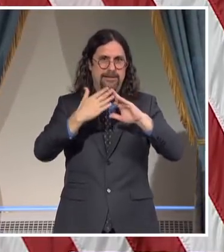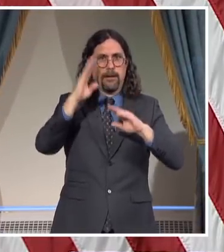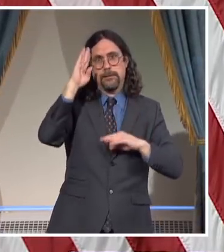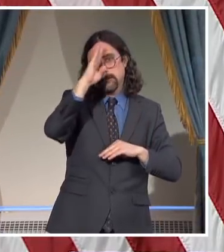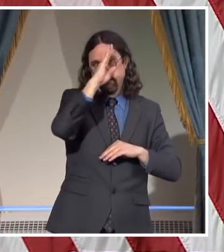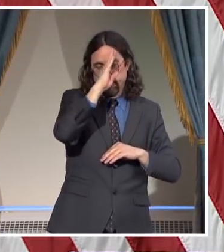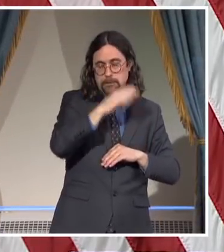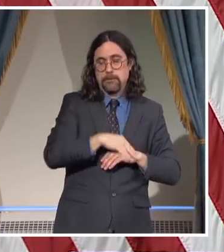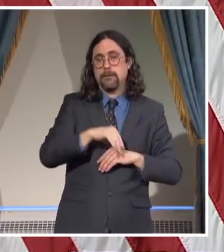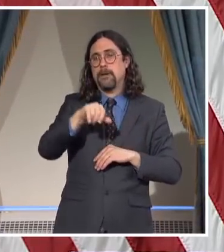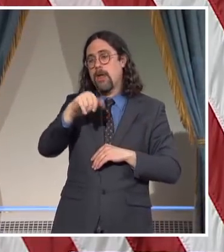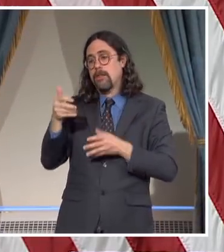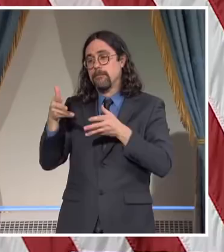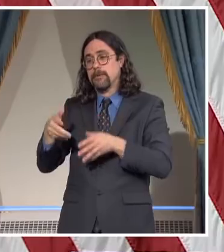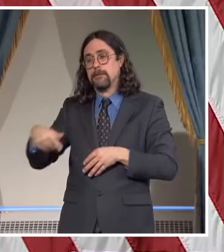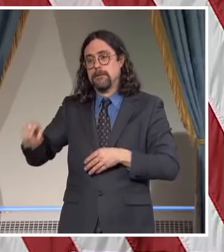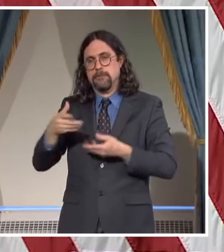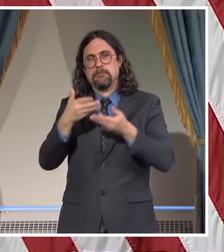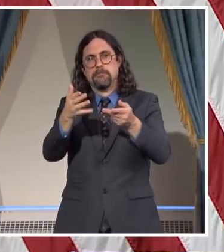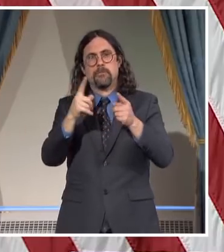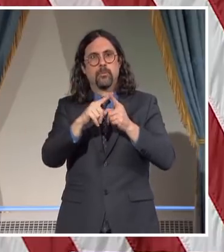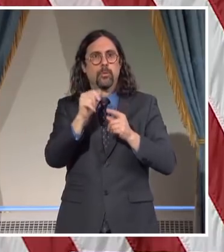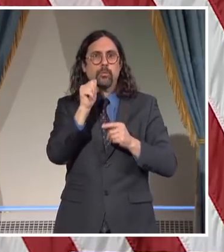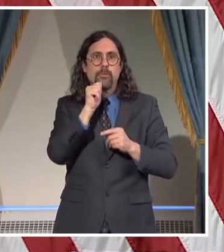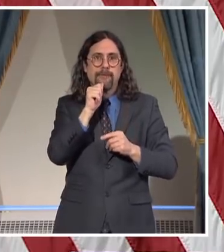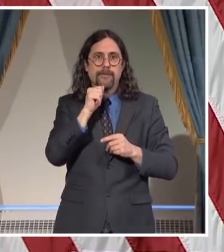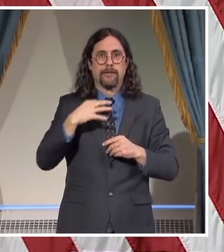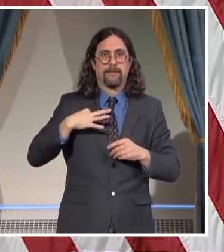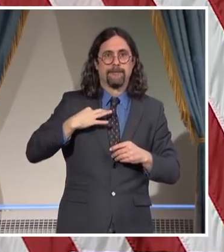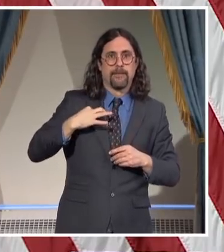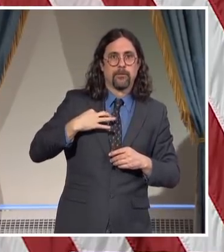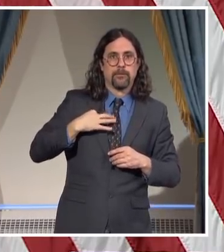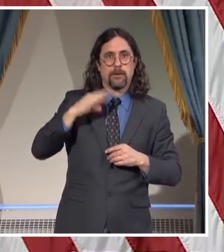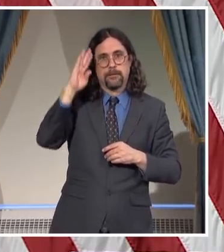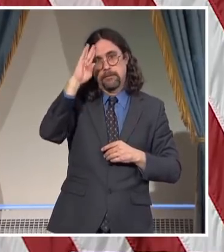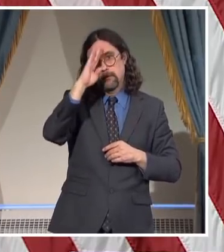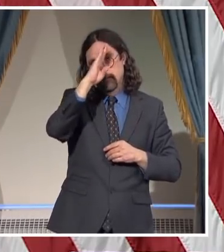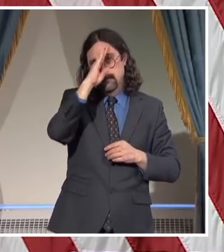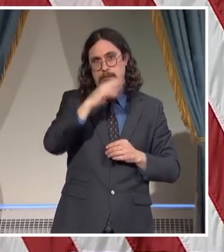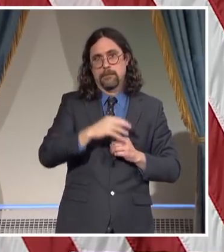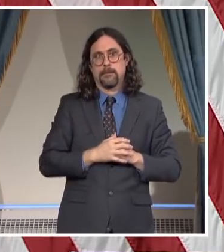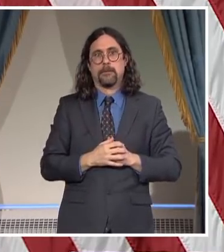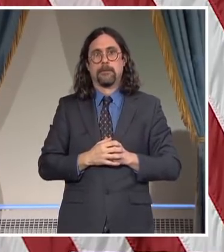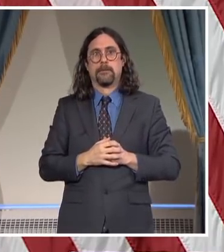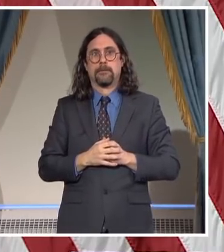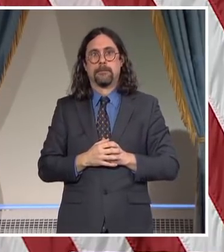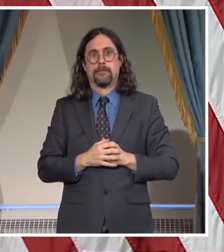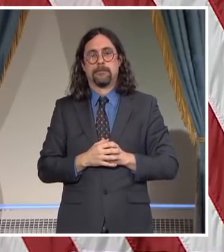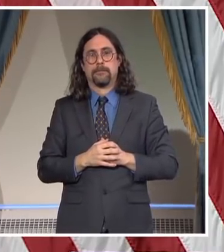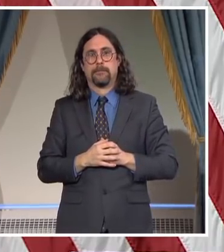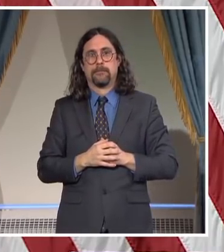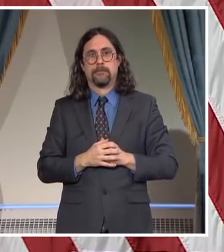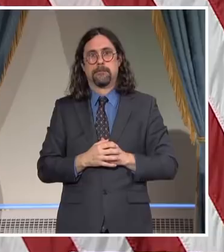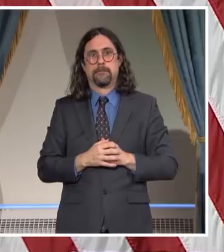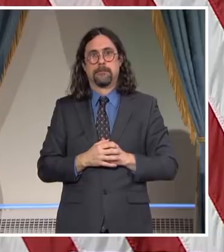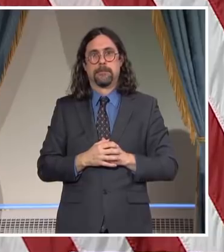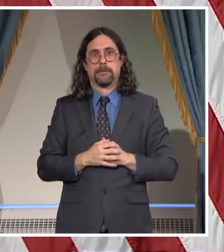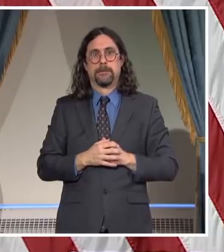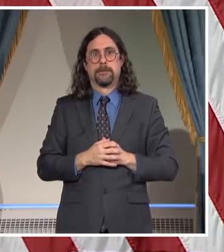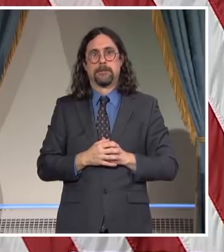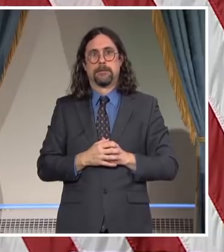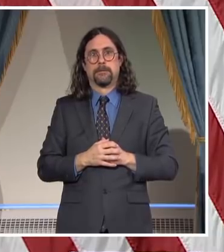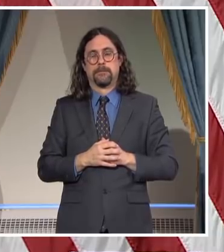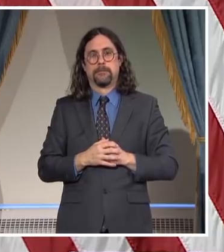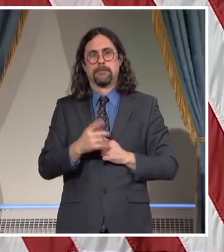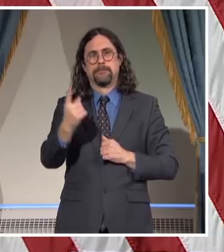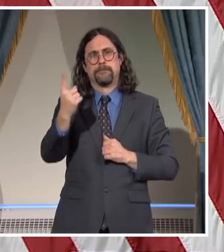clear that I am not going to get into details that are ever changing. So ICUs are not a fixed